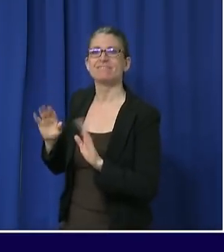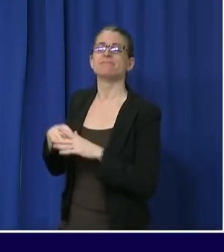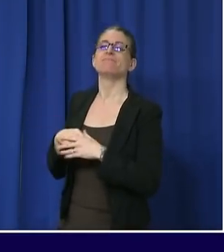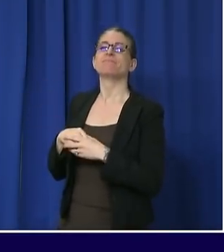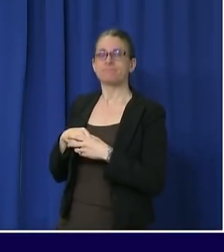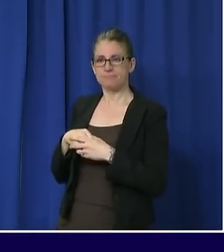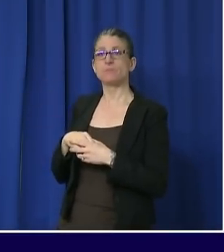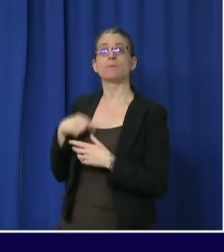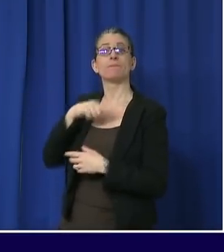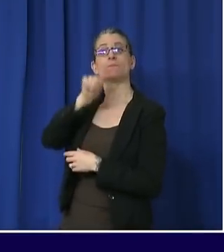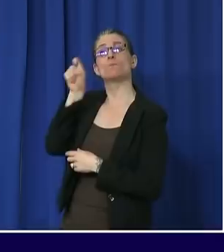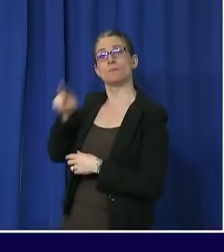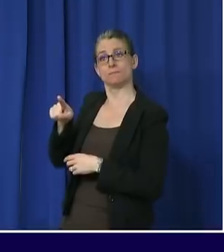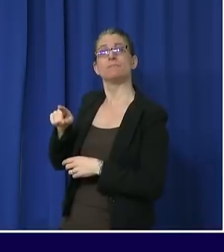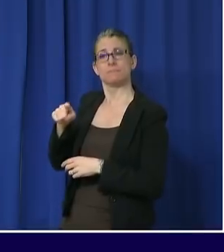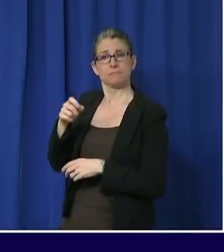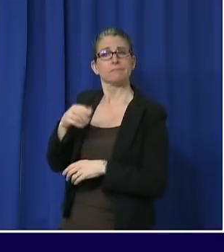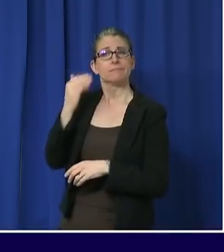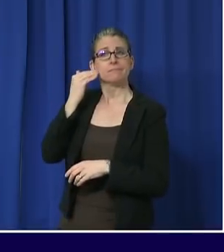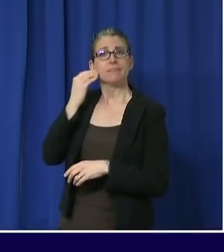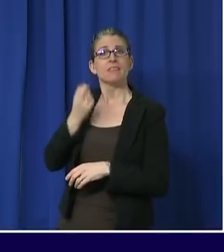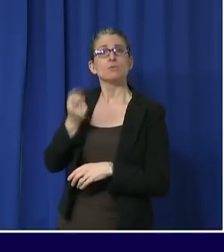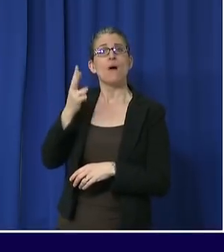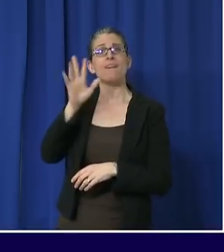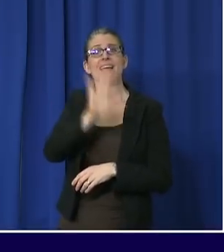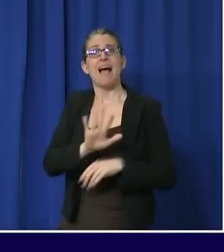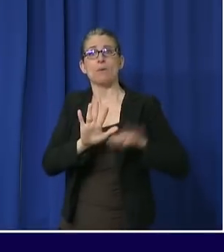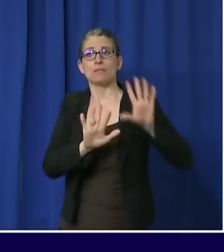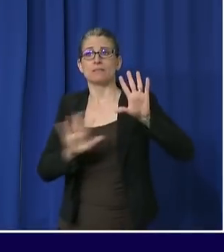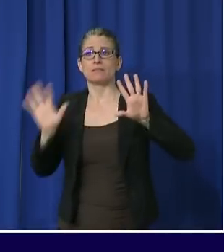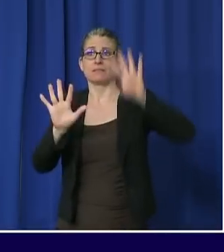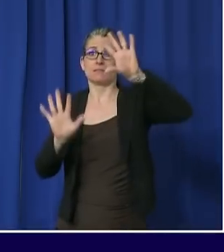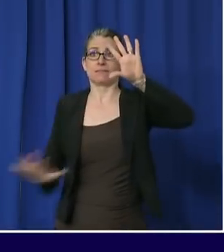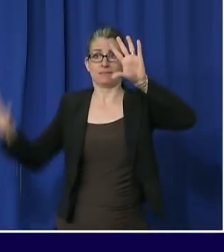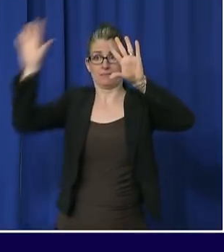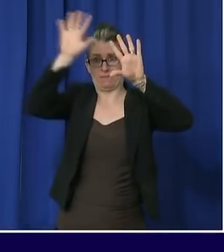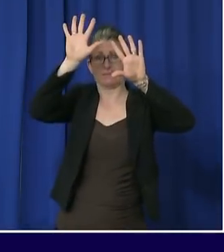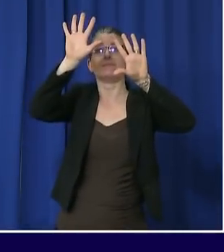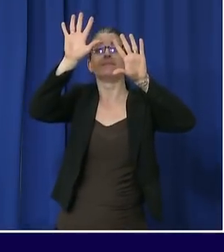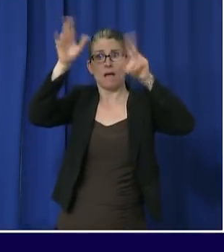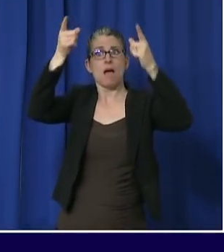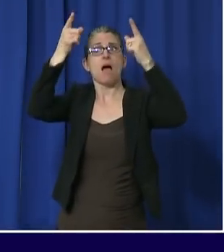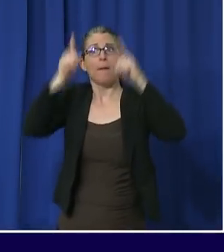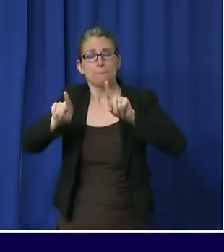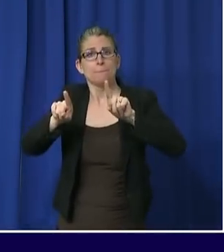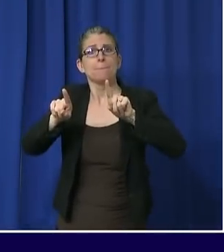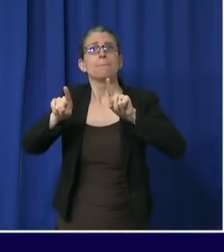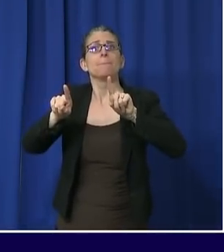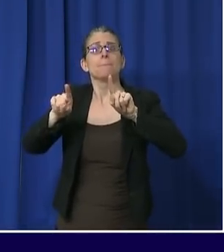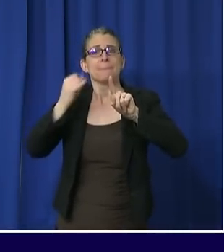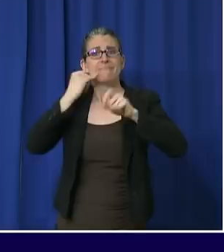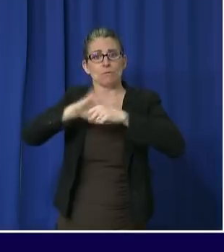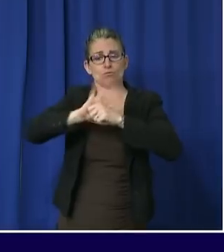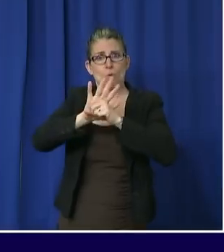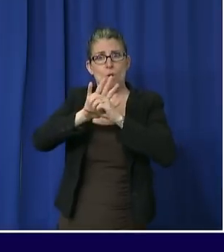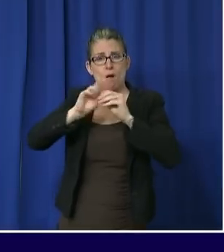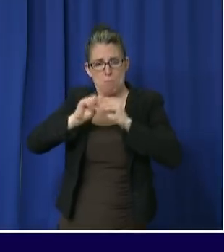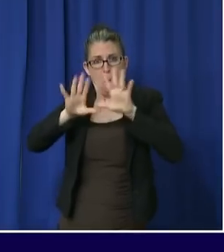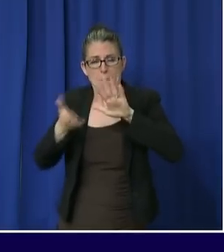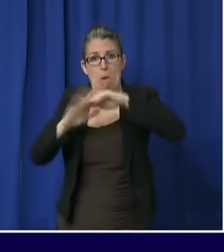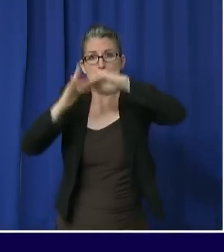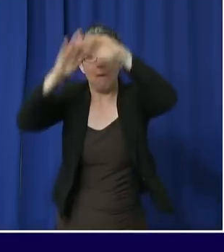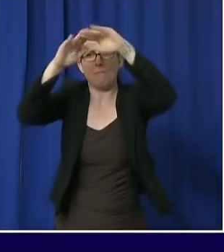the restrictions lifted, if there is a surge in cases, what recommendations would you make in those